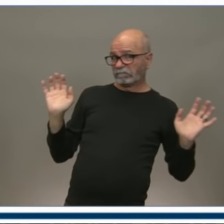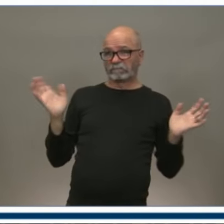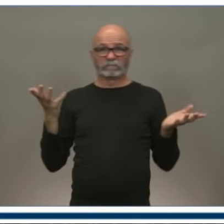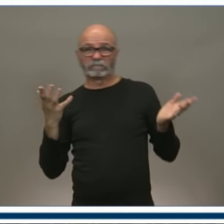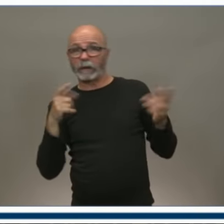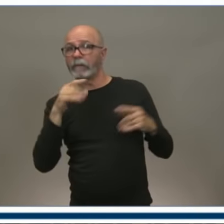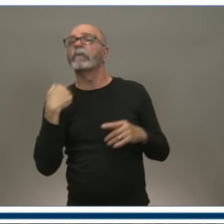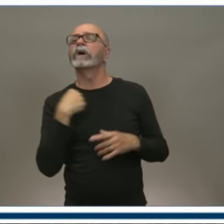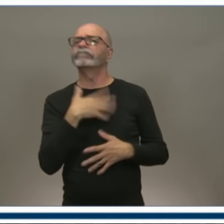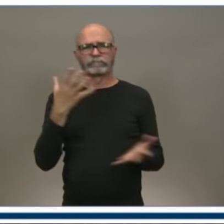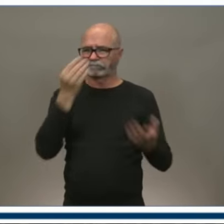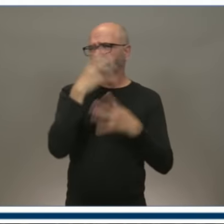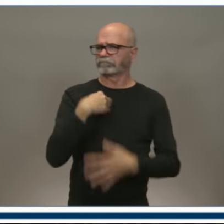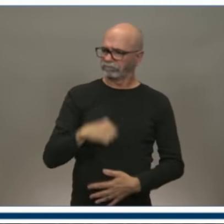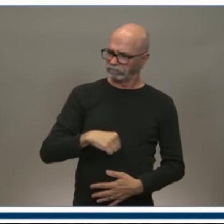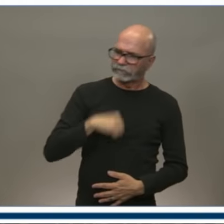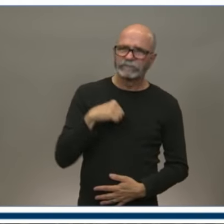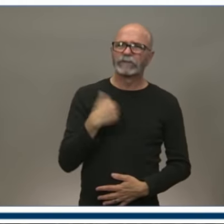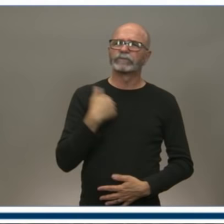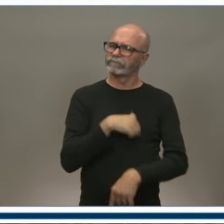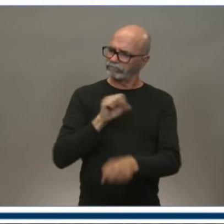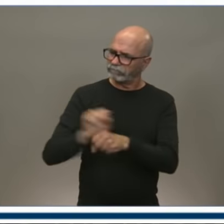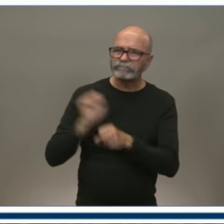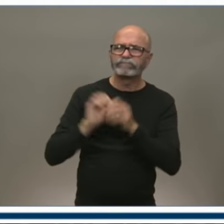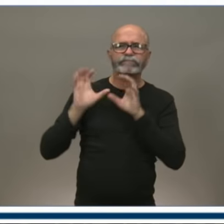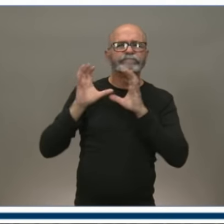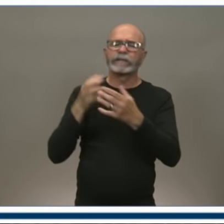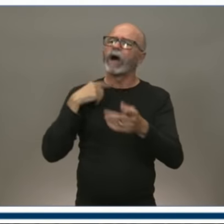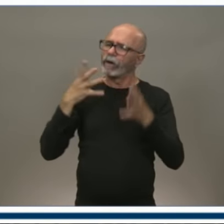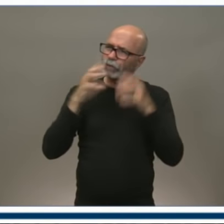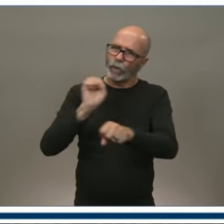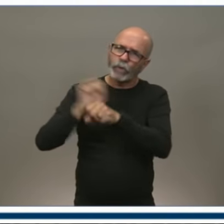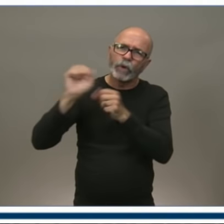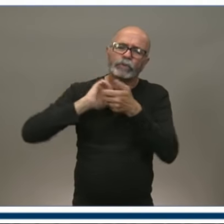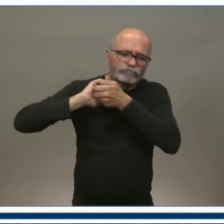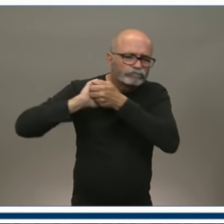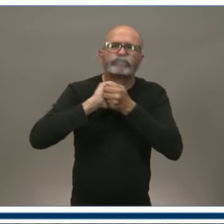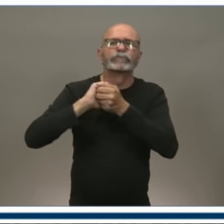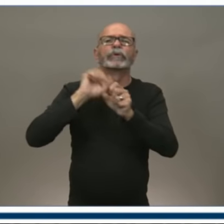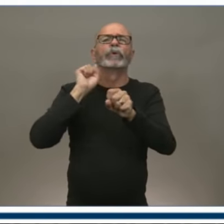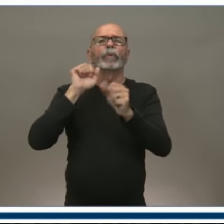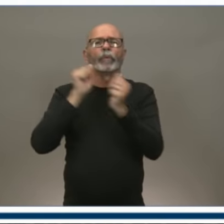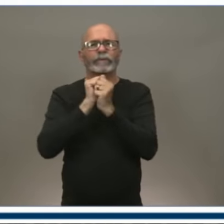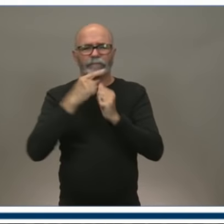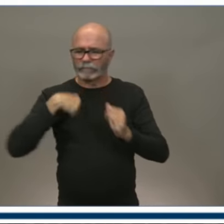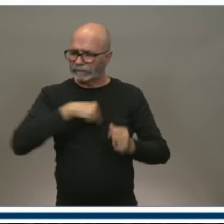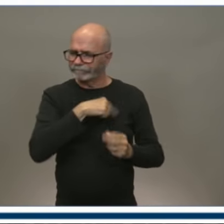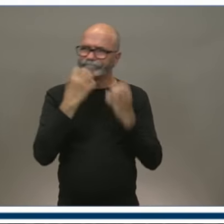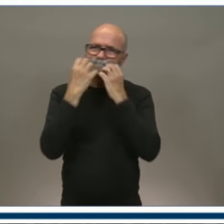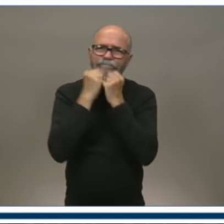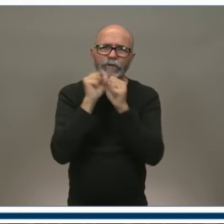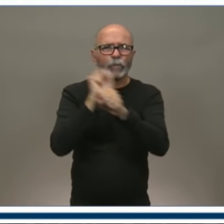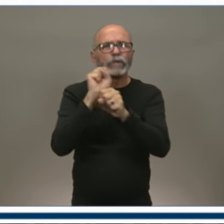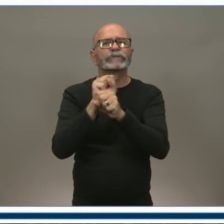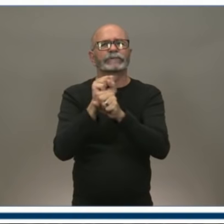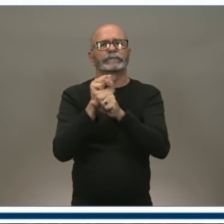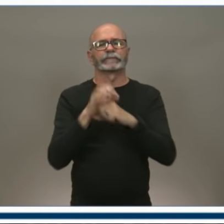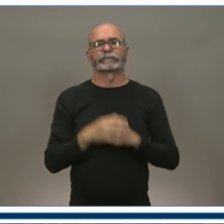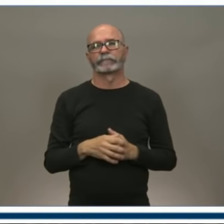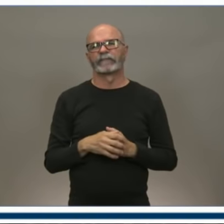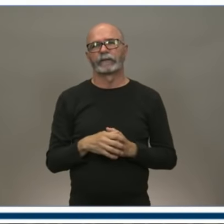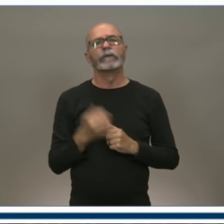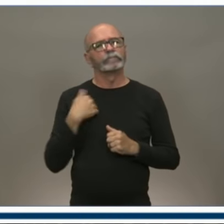province. We've continued to do the work of government and we'll continue to do so. And I look forward to the new premier putting their own stamp